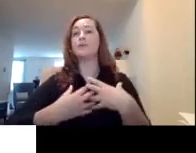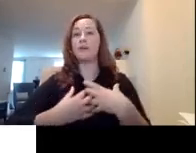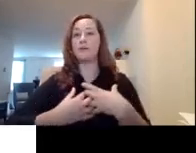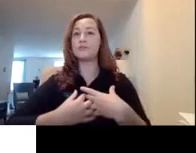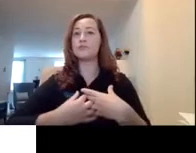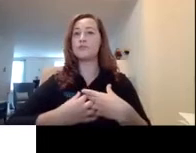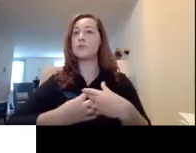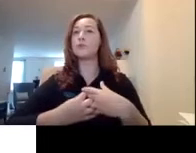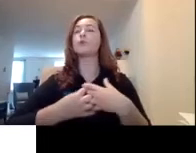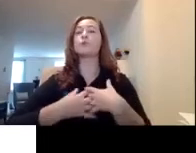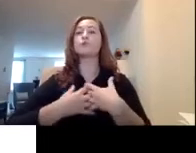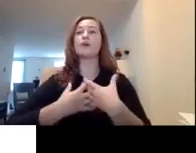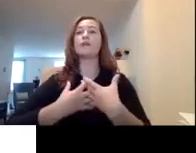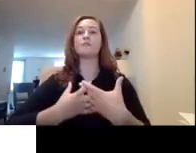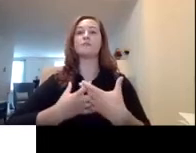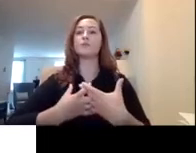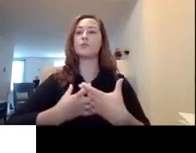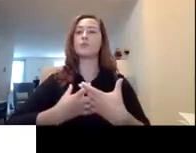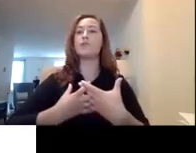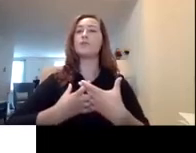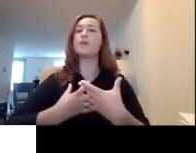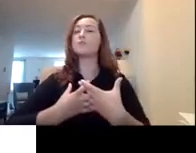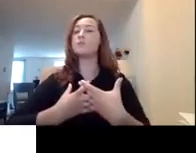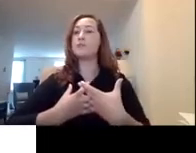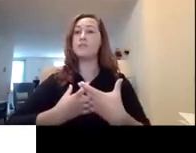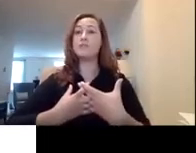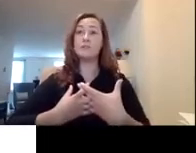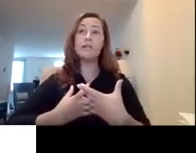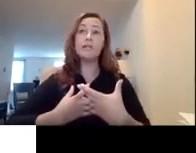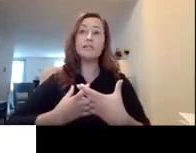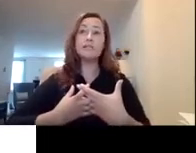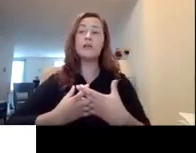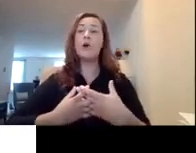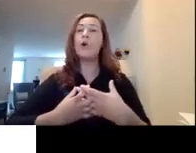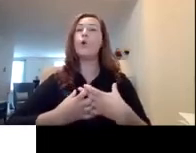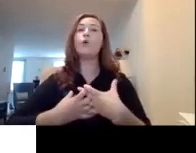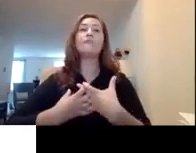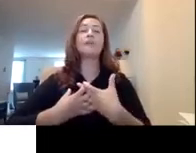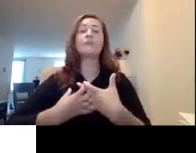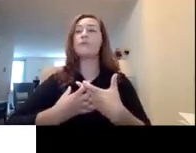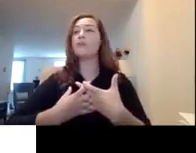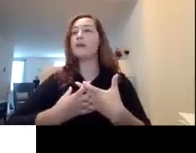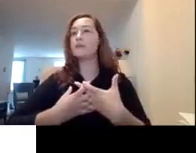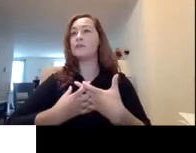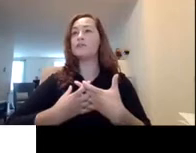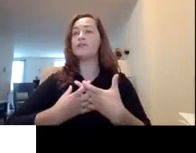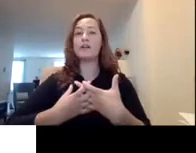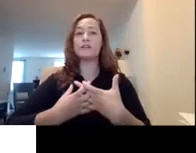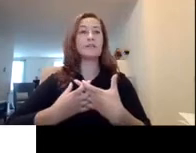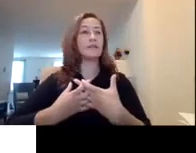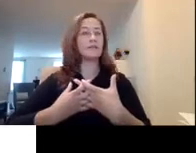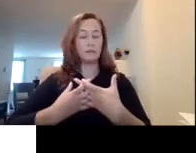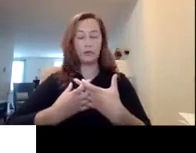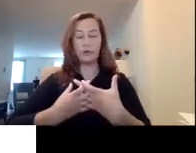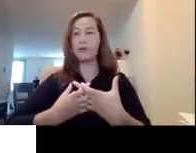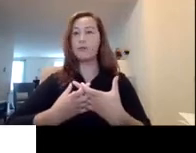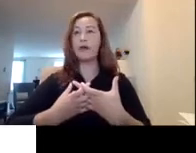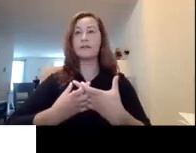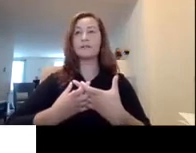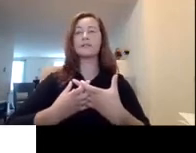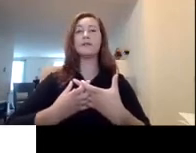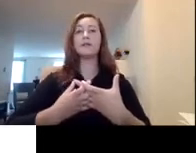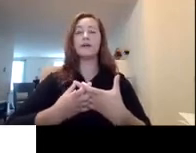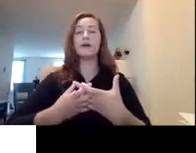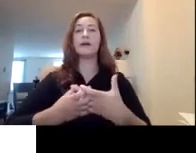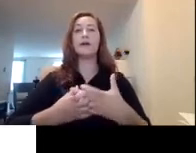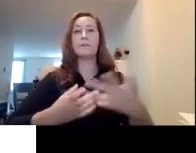who have had a stroke or have some sort of speech disability, or if the provider finds that wearing a